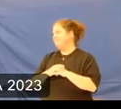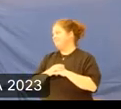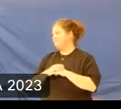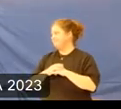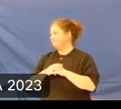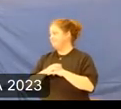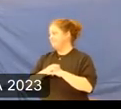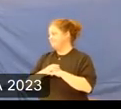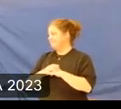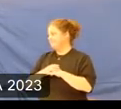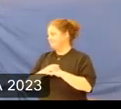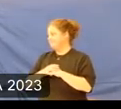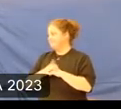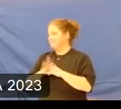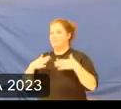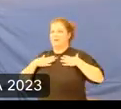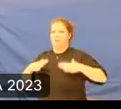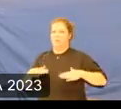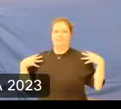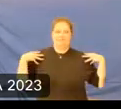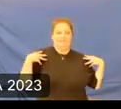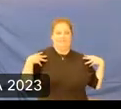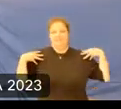called body talk, so posture. So